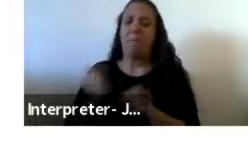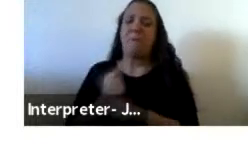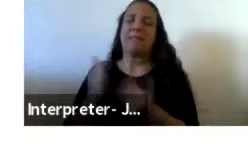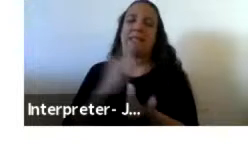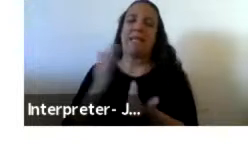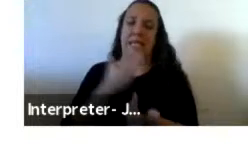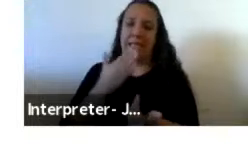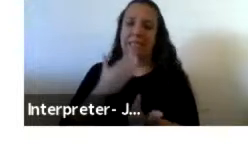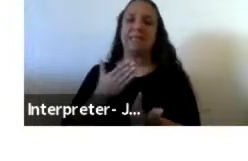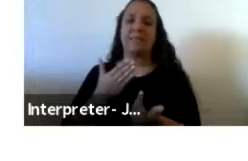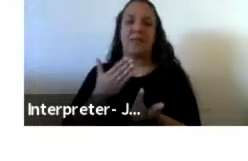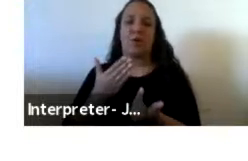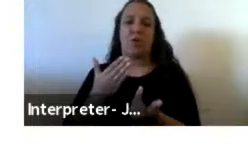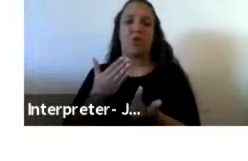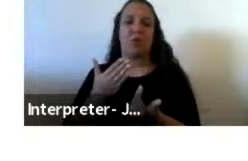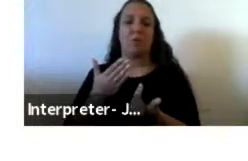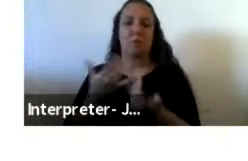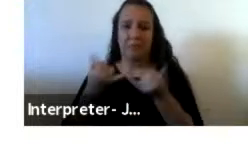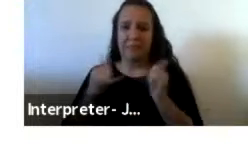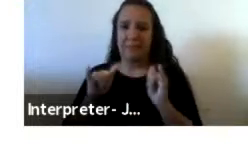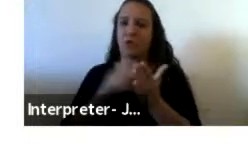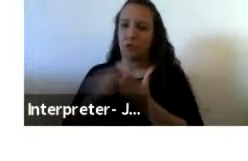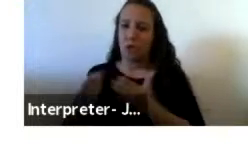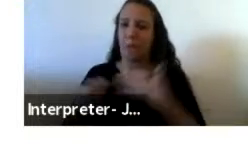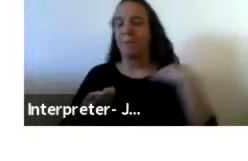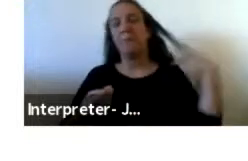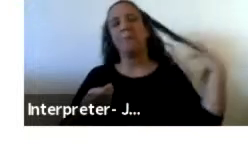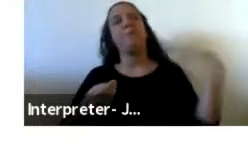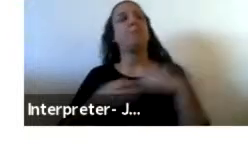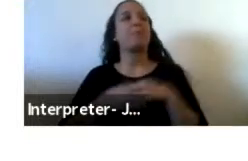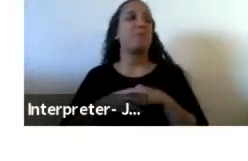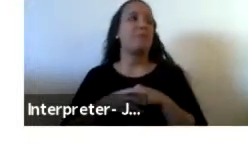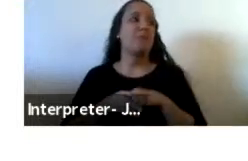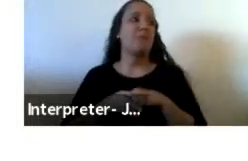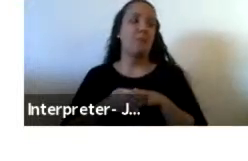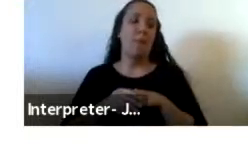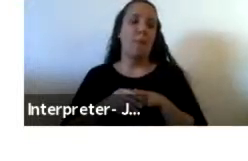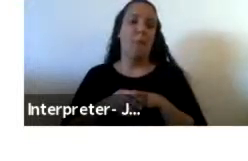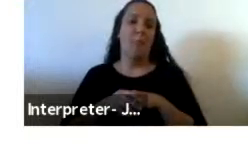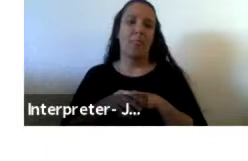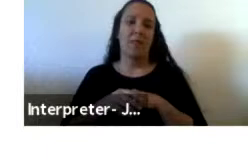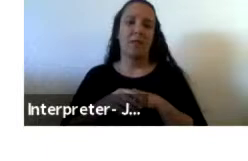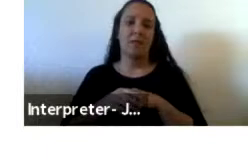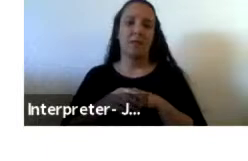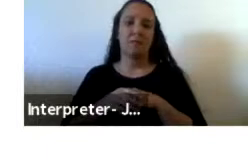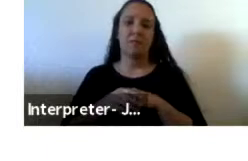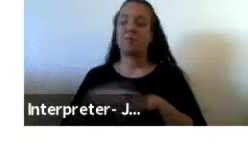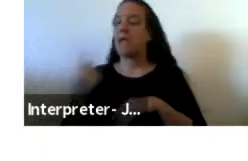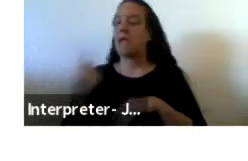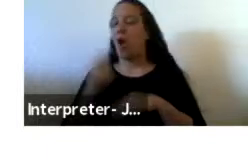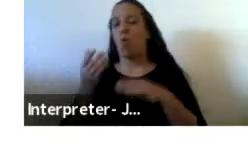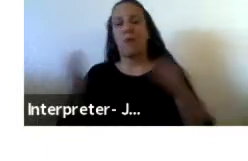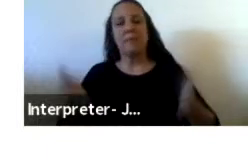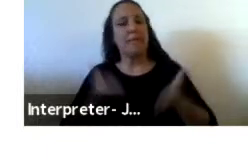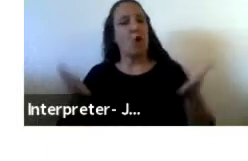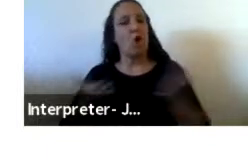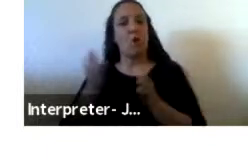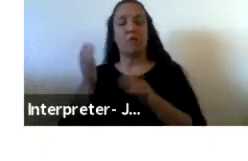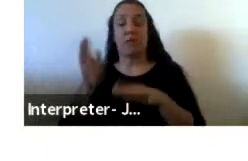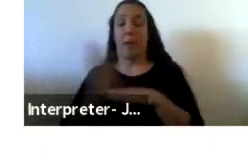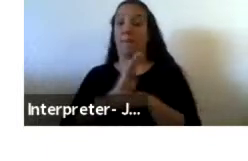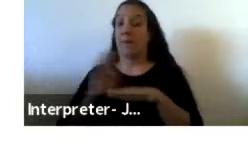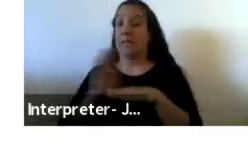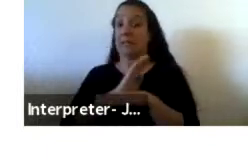people to still come in and experience what it is that you're presenting. So I always encourage businesses to highlight